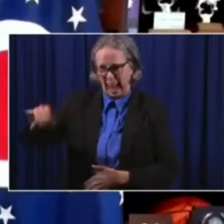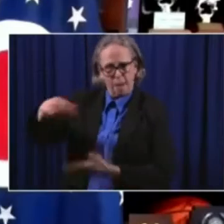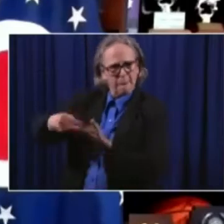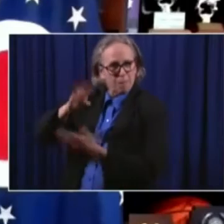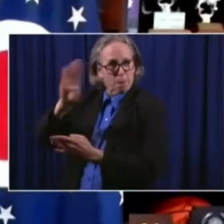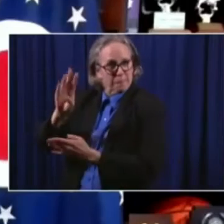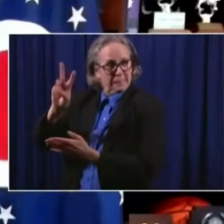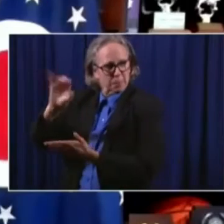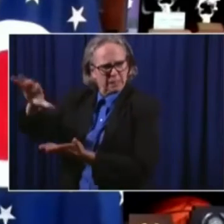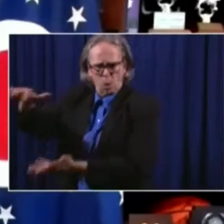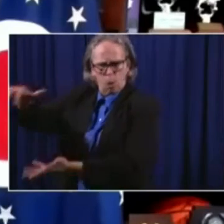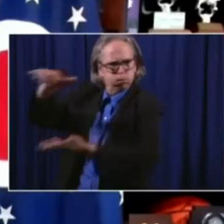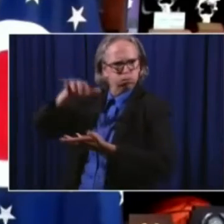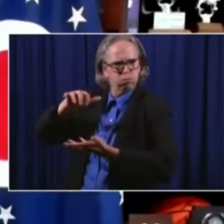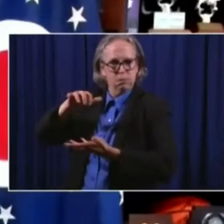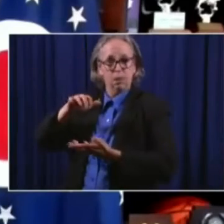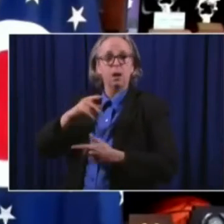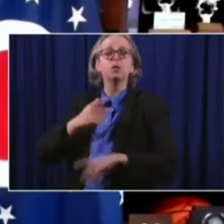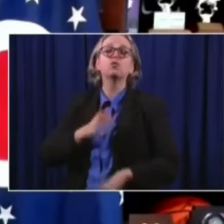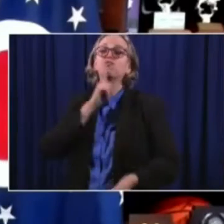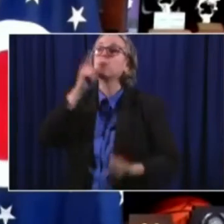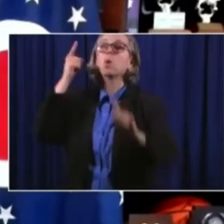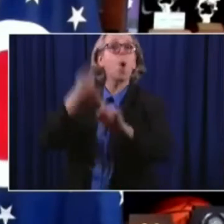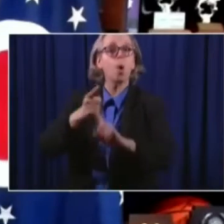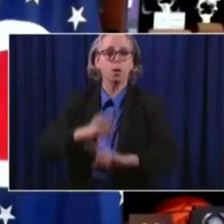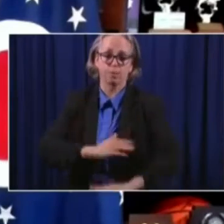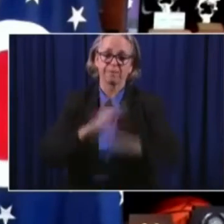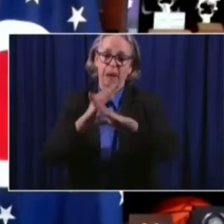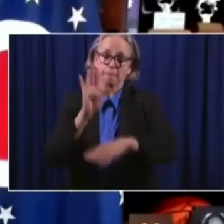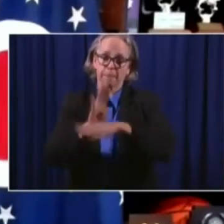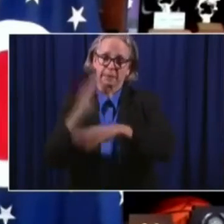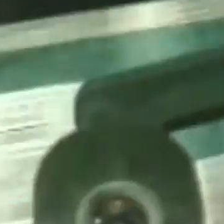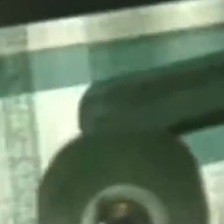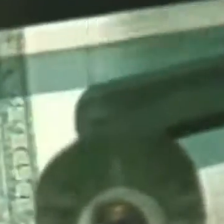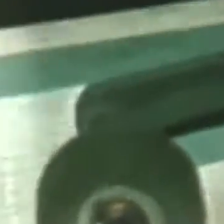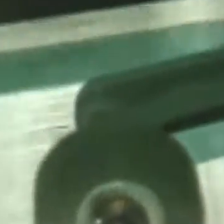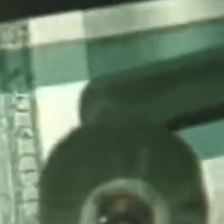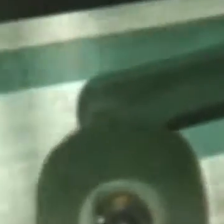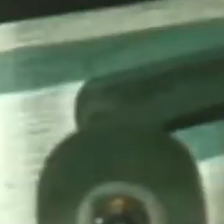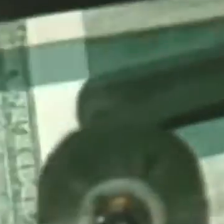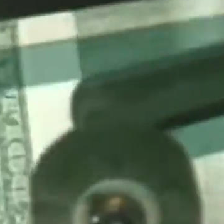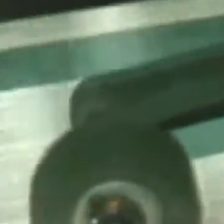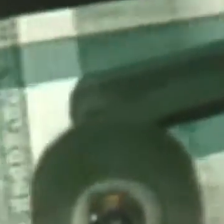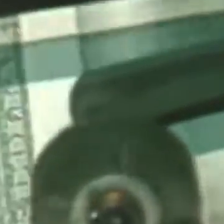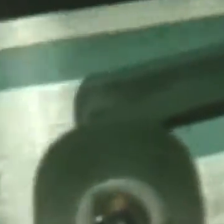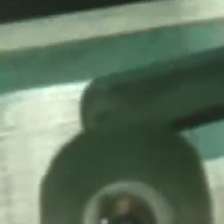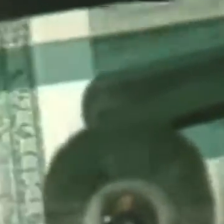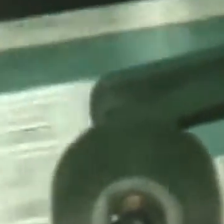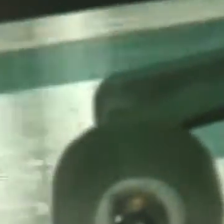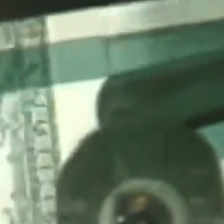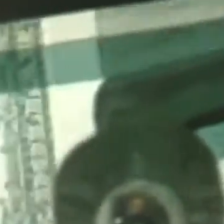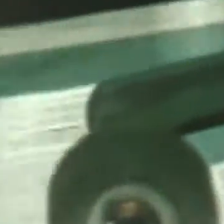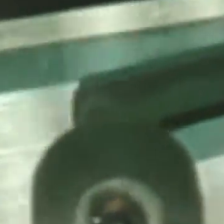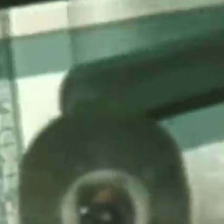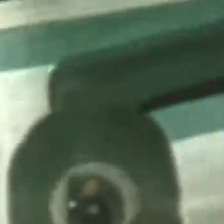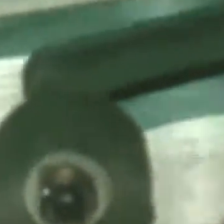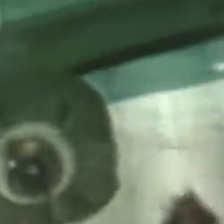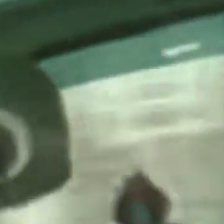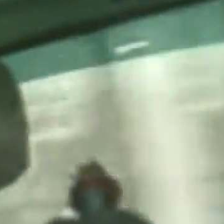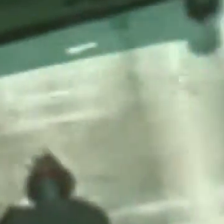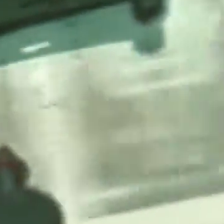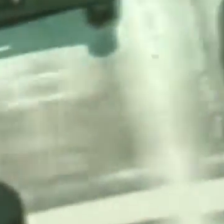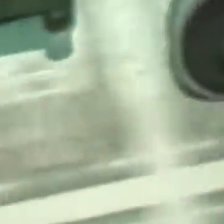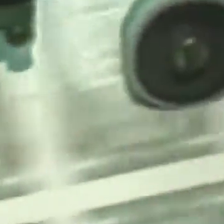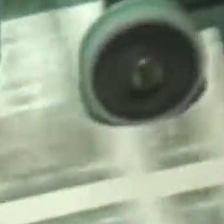closing, but even more cases whether somebody gets laid off or gets to keep their job. State leaders explaining this money is not causing a